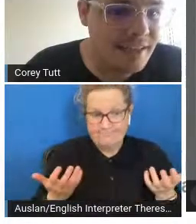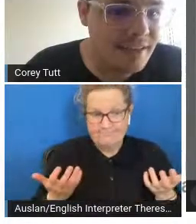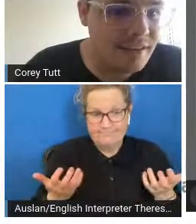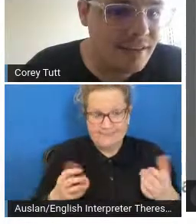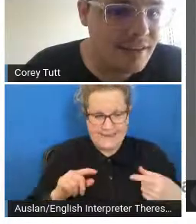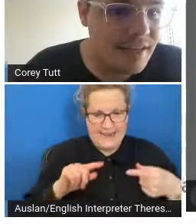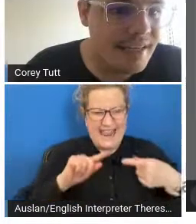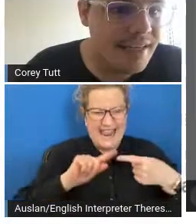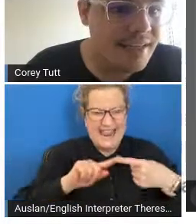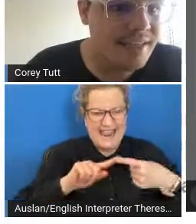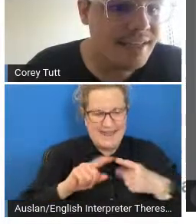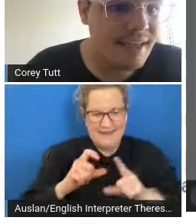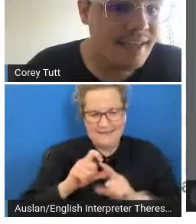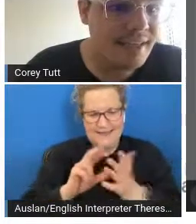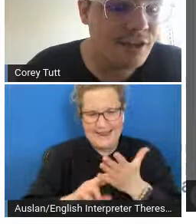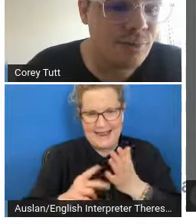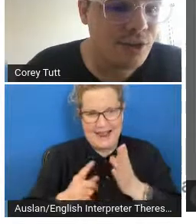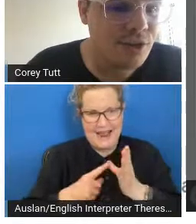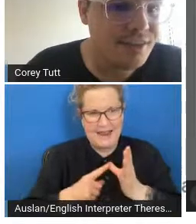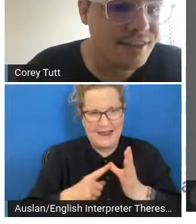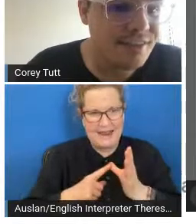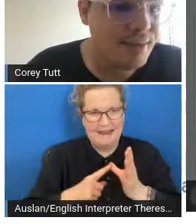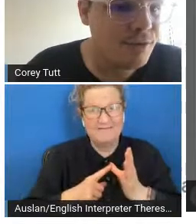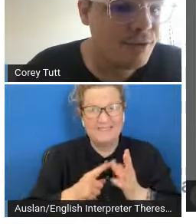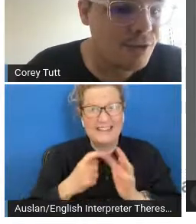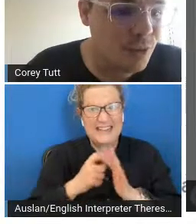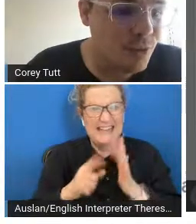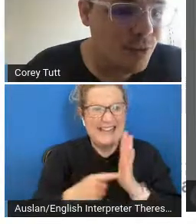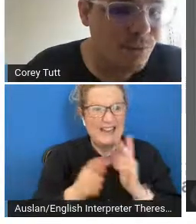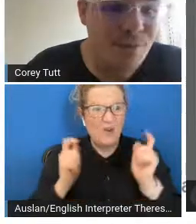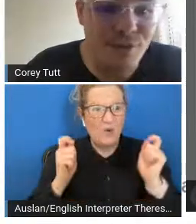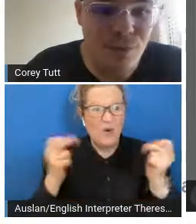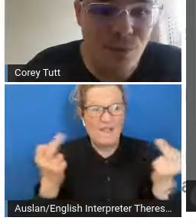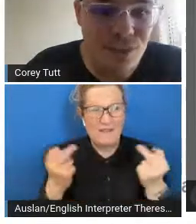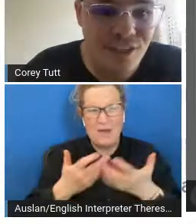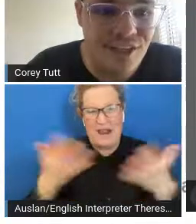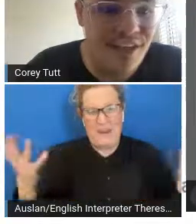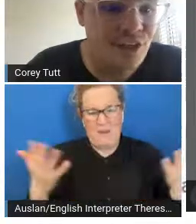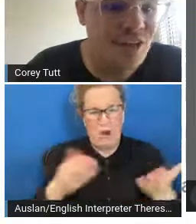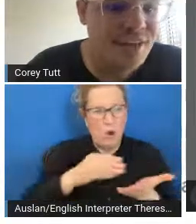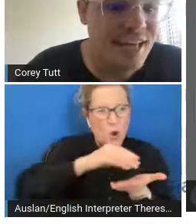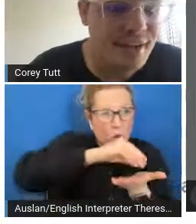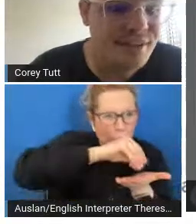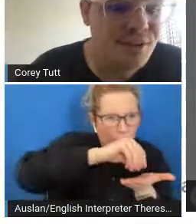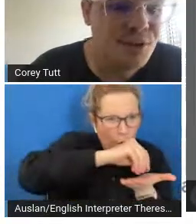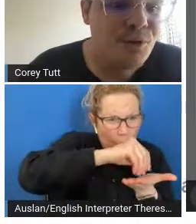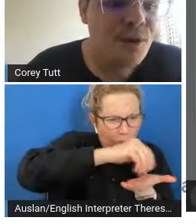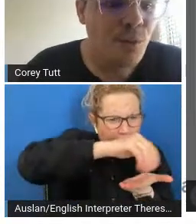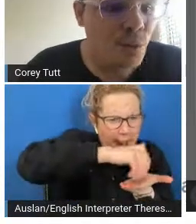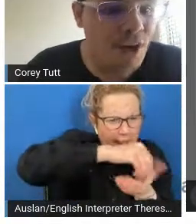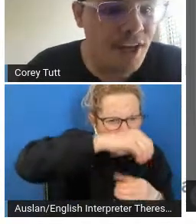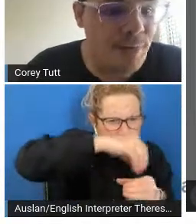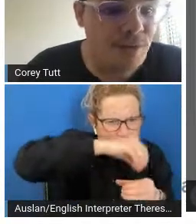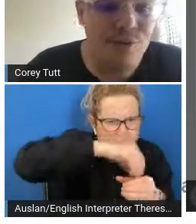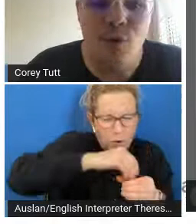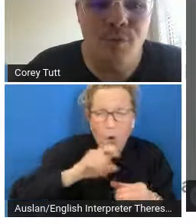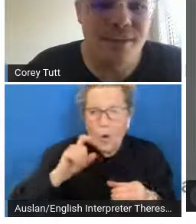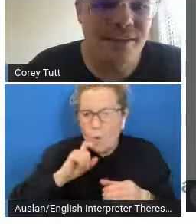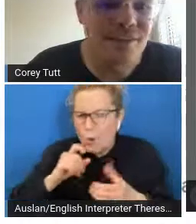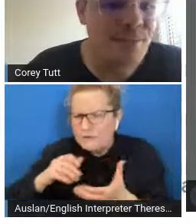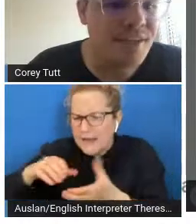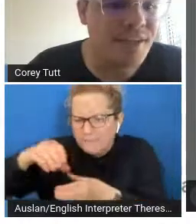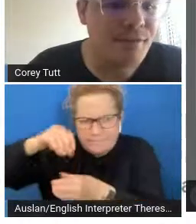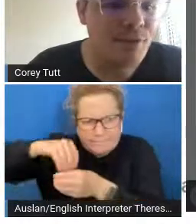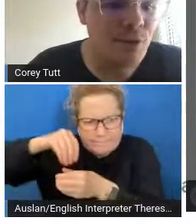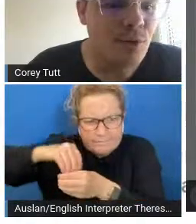eDNA kits. And eDNA kits is where you can collect samples of soil, bits of water, and you can test what animals and what